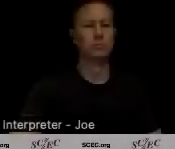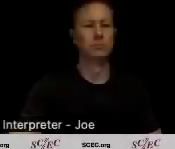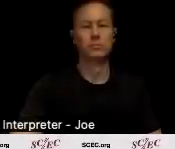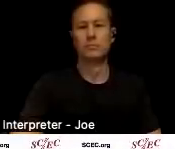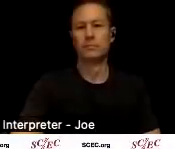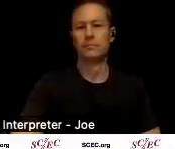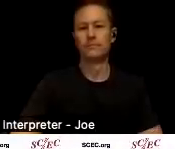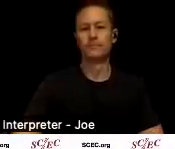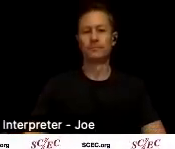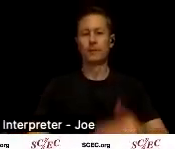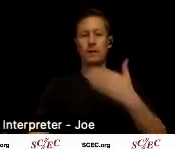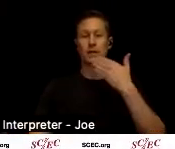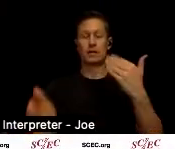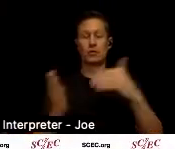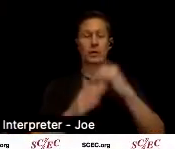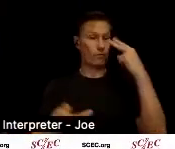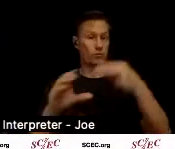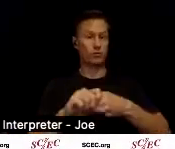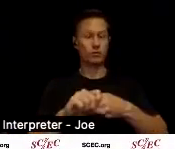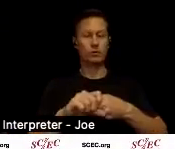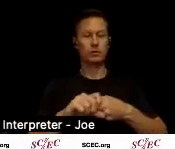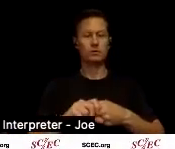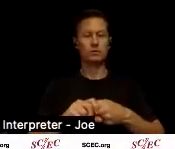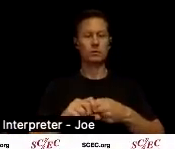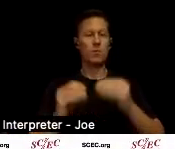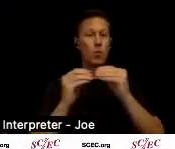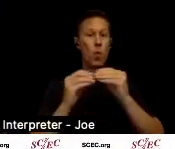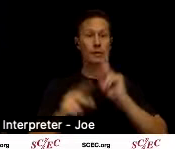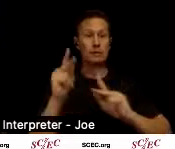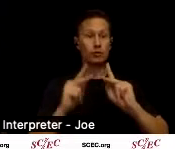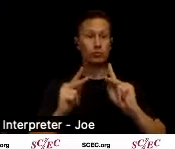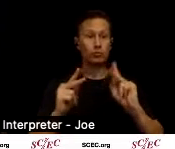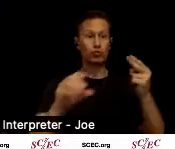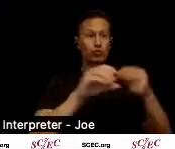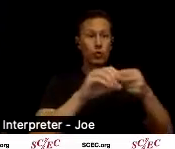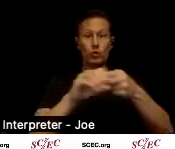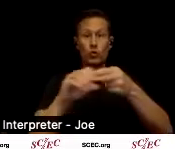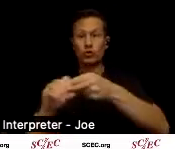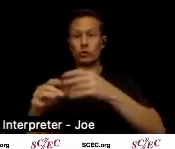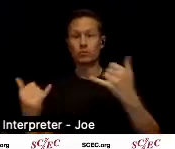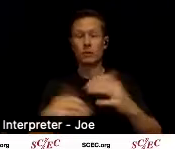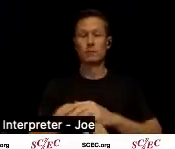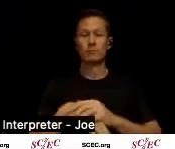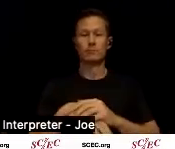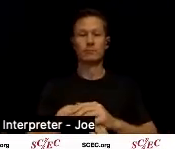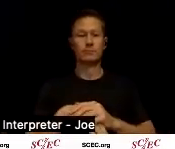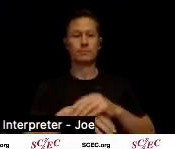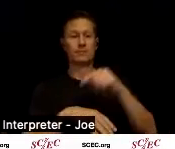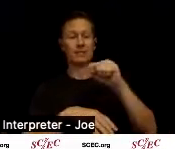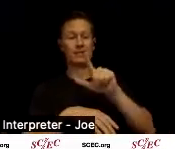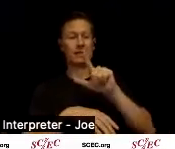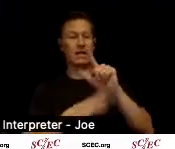Thank you again for joining us. We still have people coming in. This is Lessons, Lore, and Legacies of the